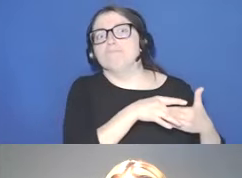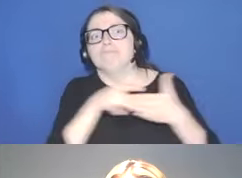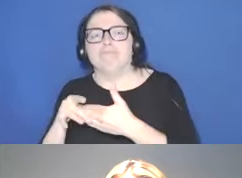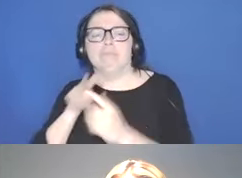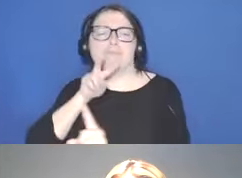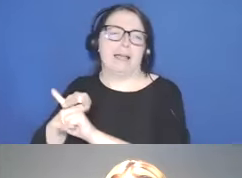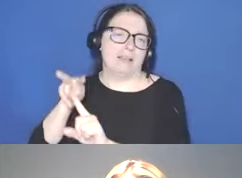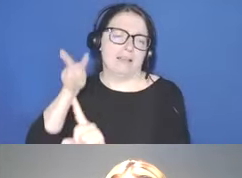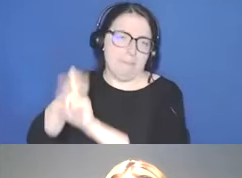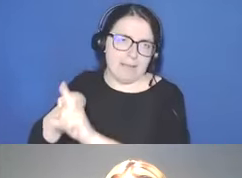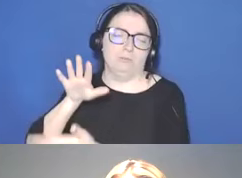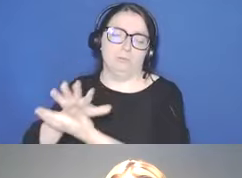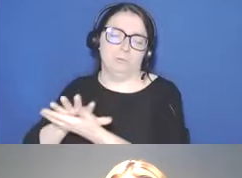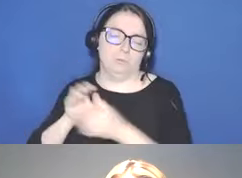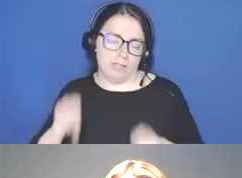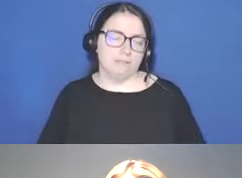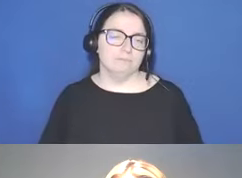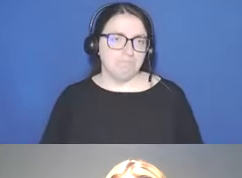school.